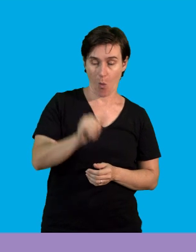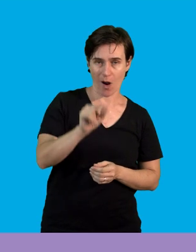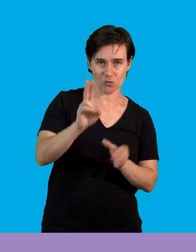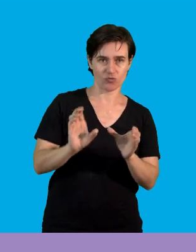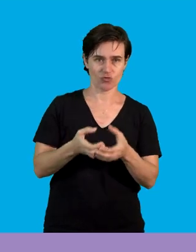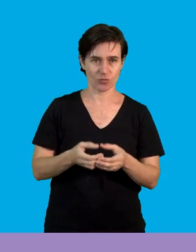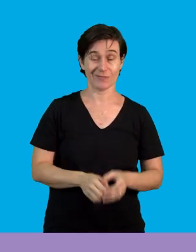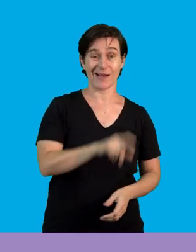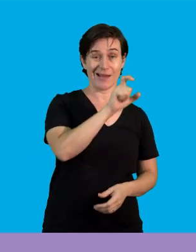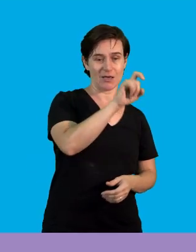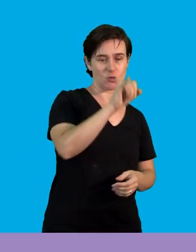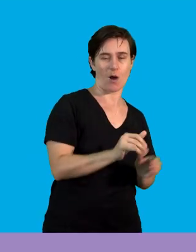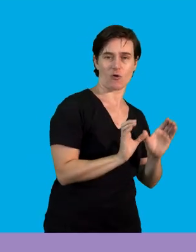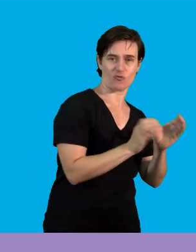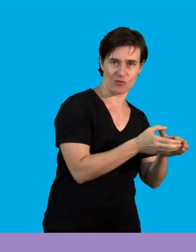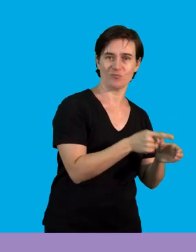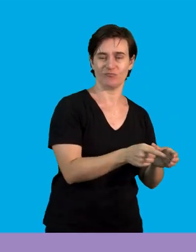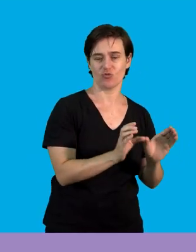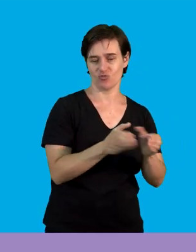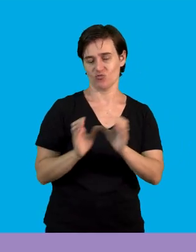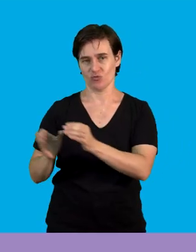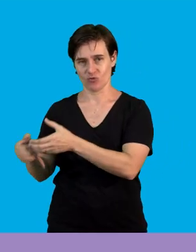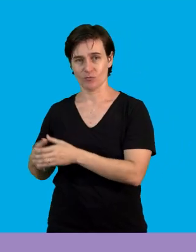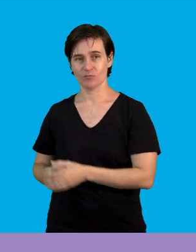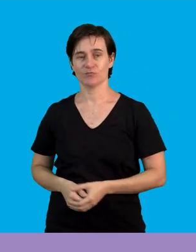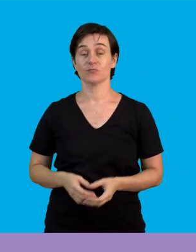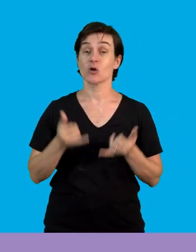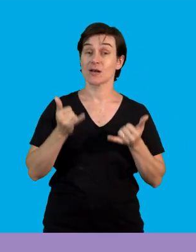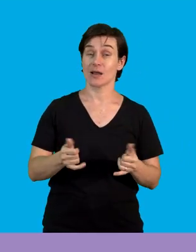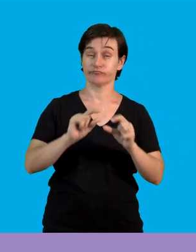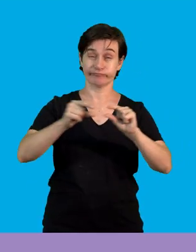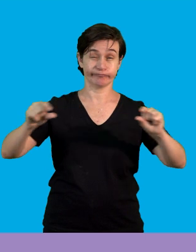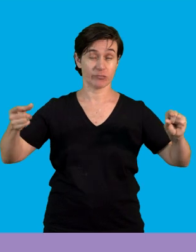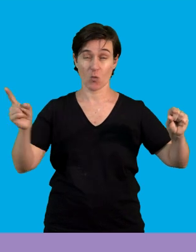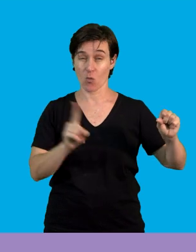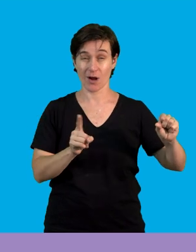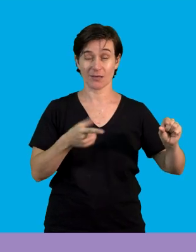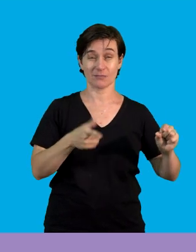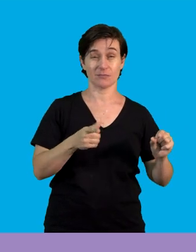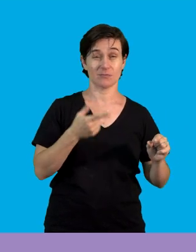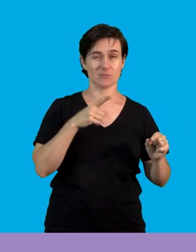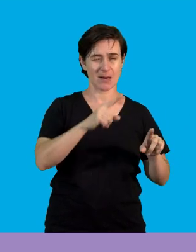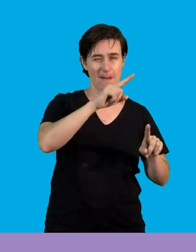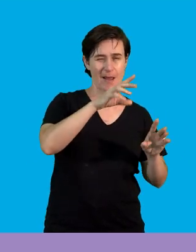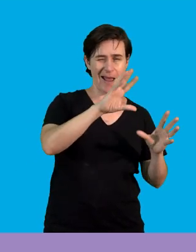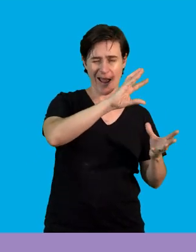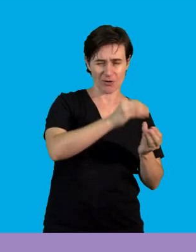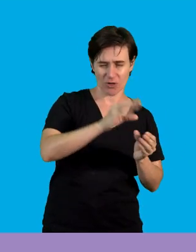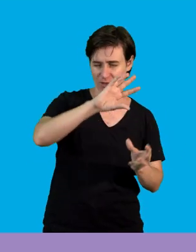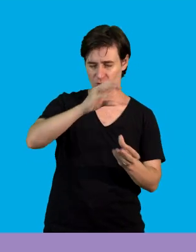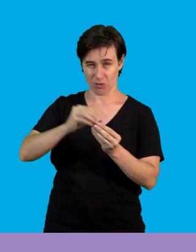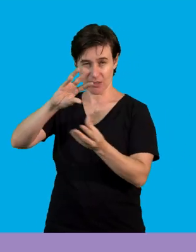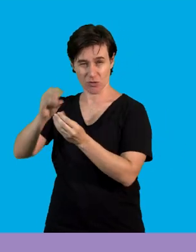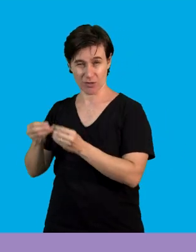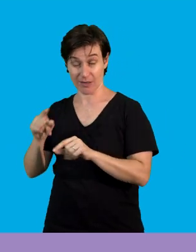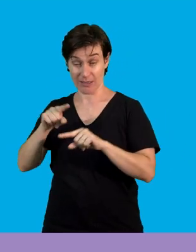grouped together, and the xy's are grouped together. So our expression now would then be to add according to the signs that are